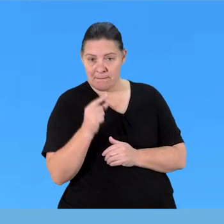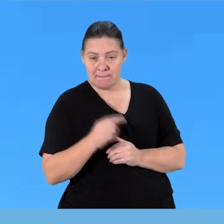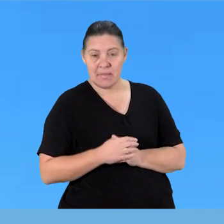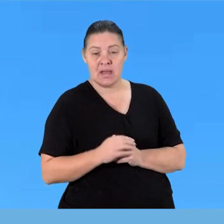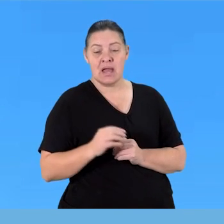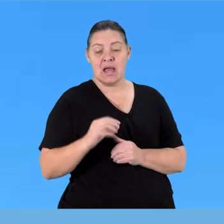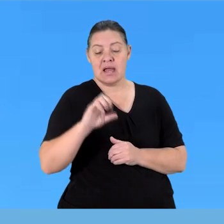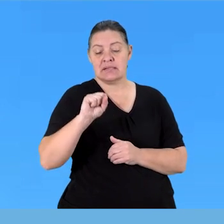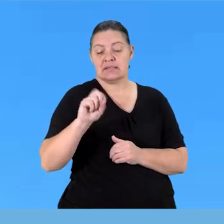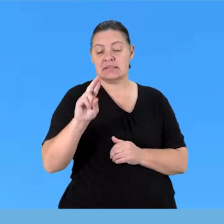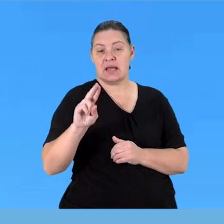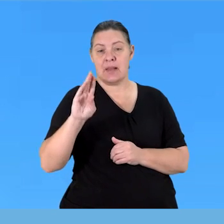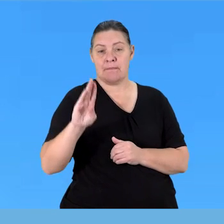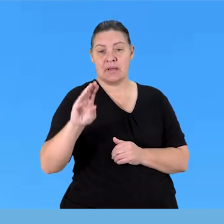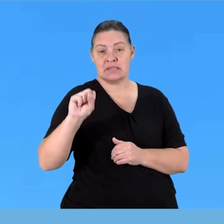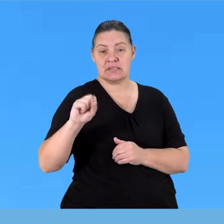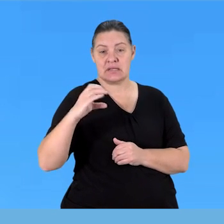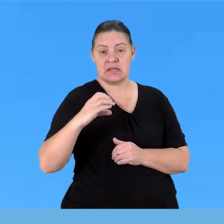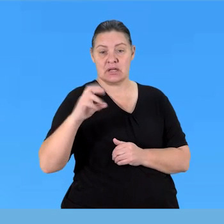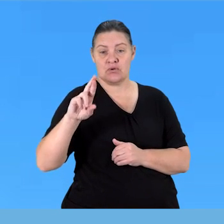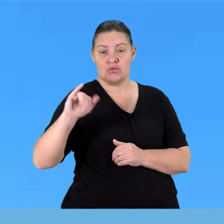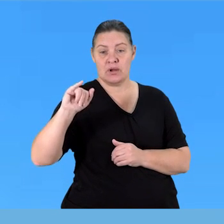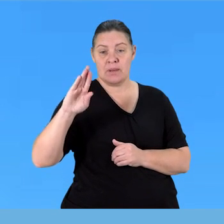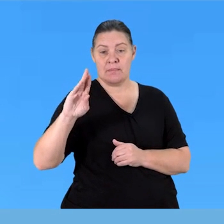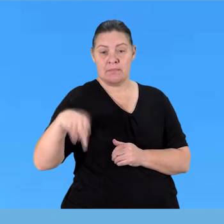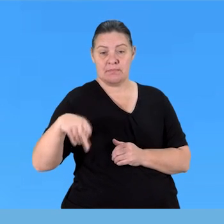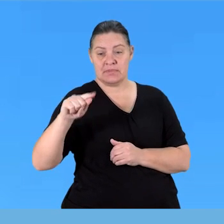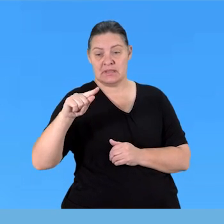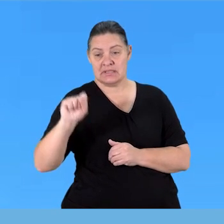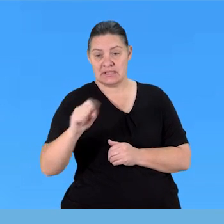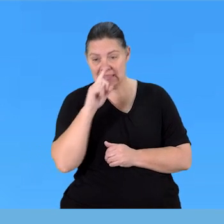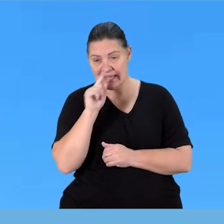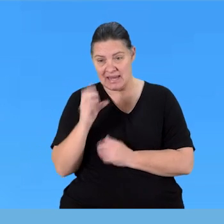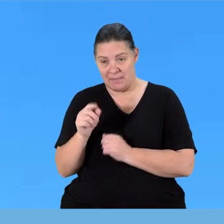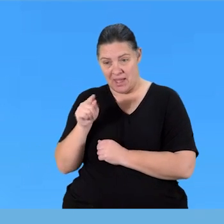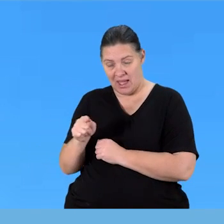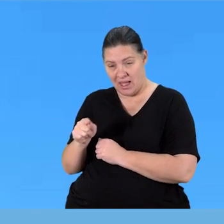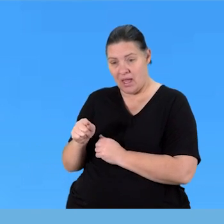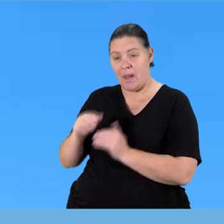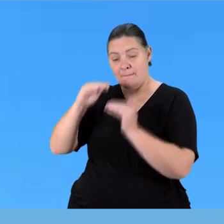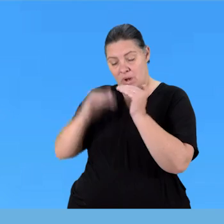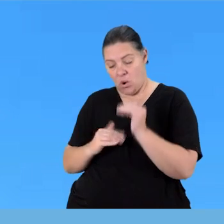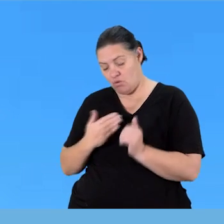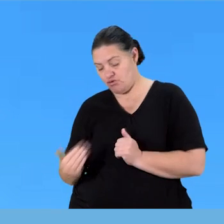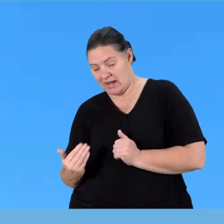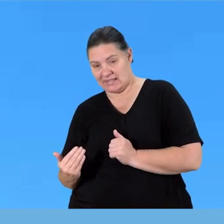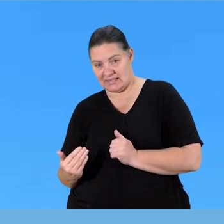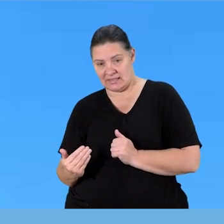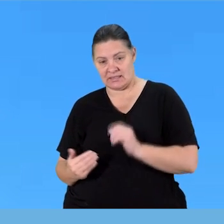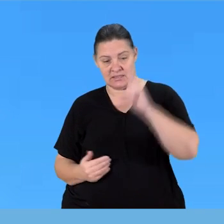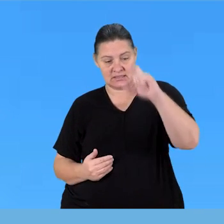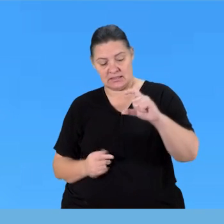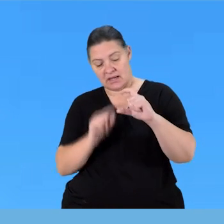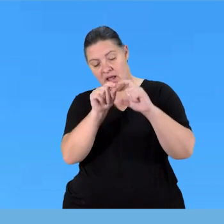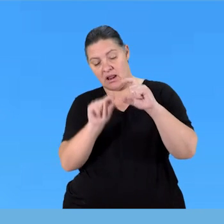ones are called subscripts. So which numbers are we talking about here? We're talking about this number here that is written below and to the right